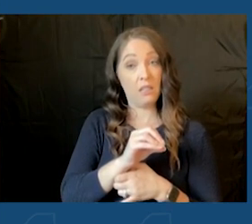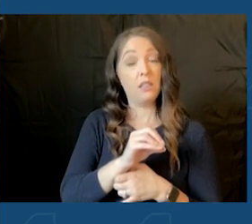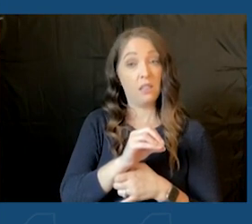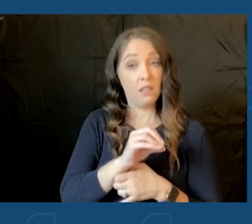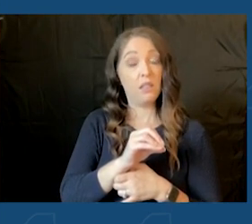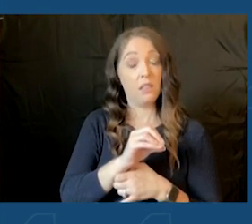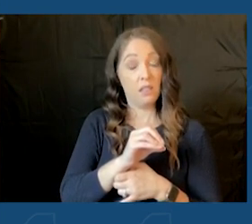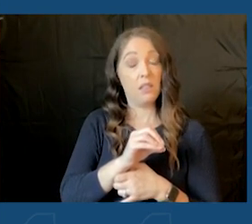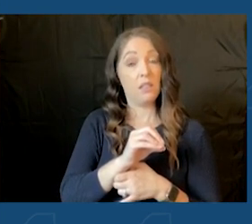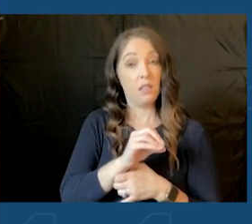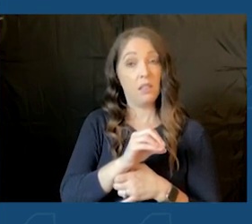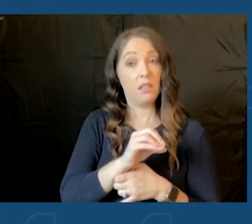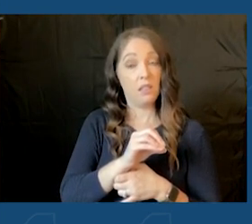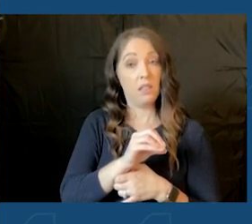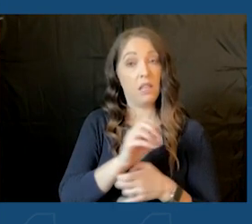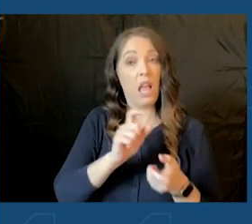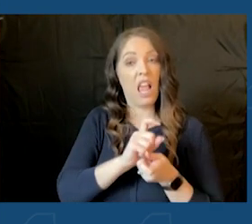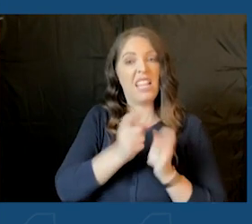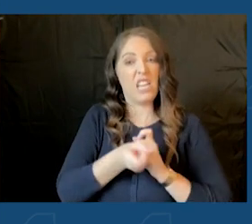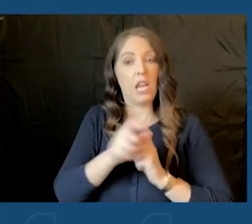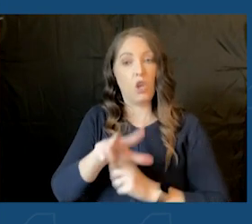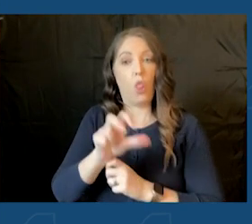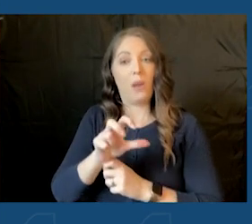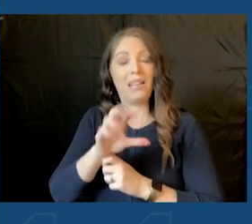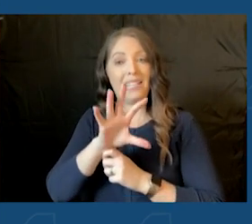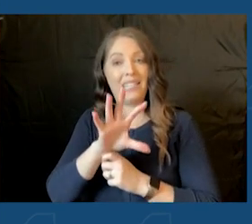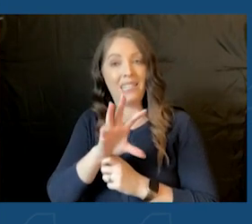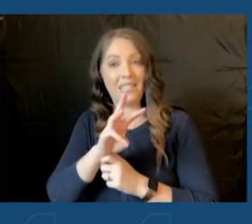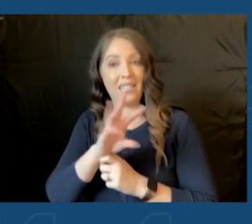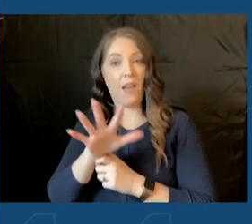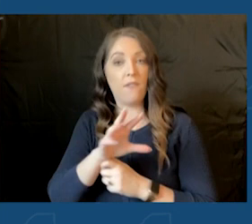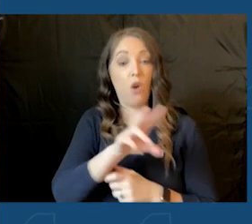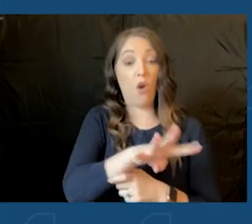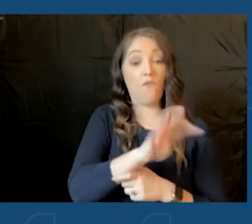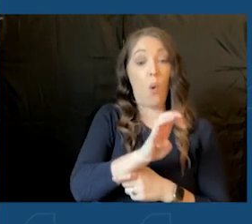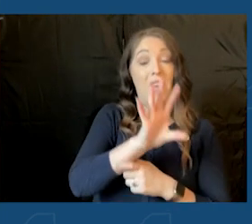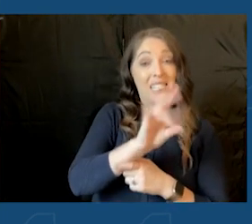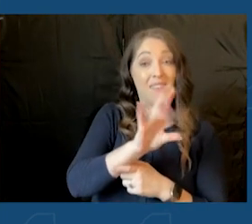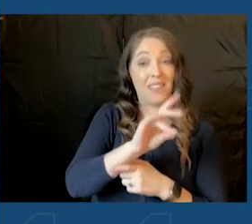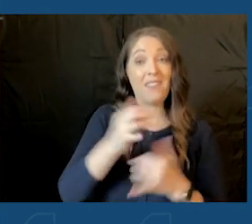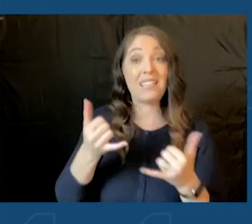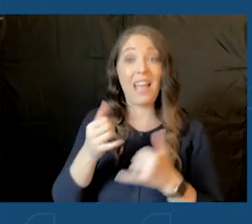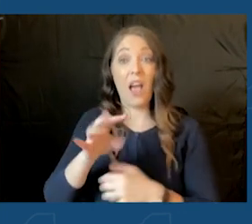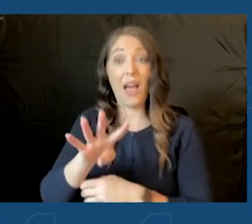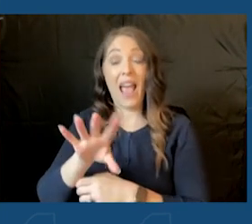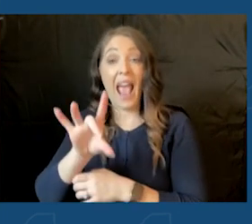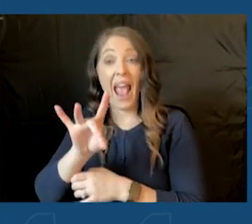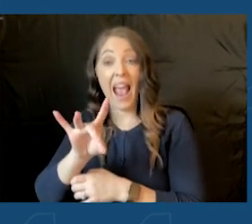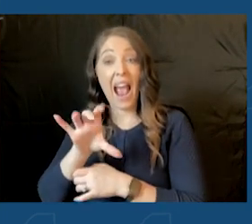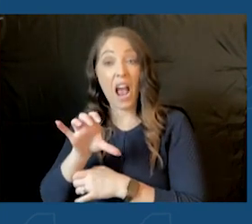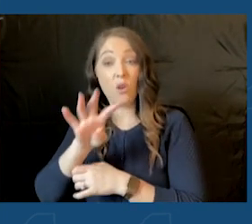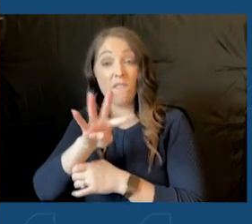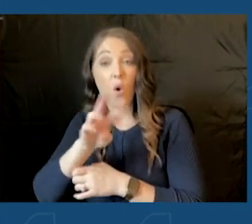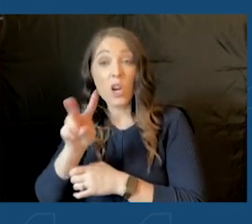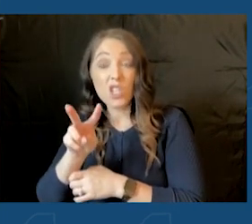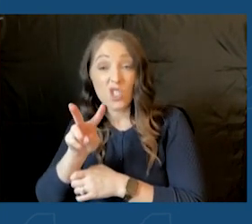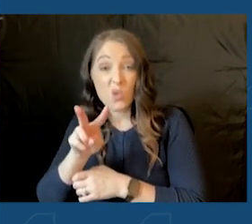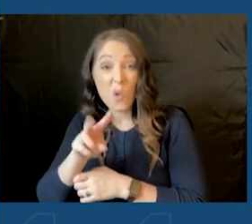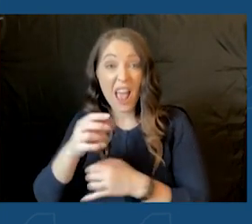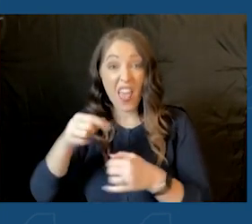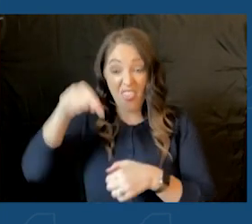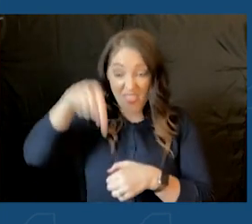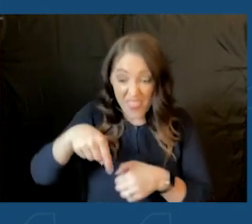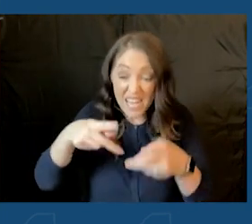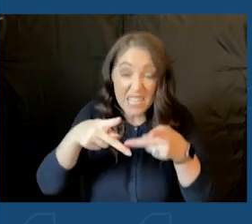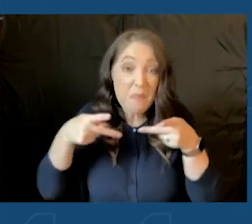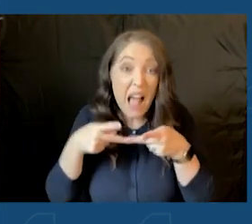There's a change of 365. From 477, we're going to 842 trains just at this one station. So that gives